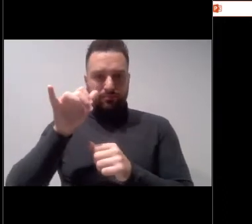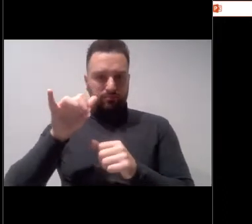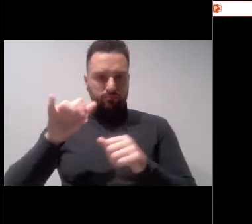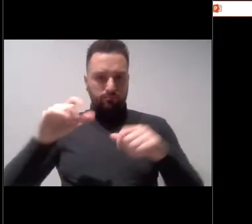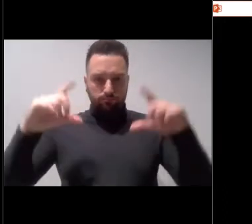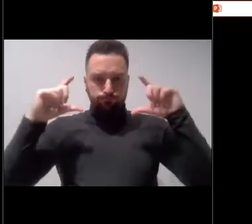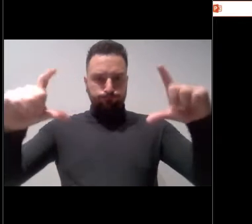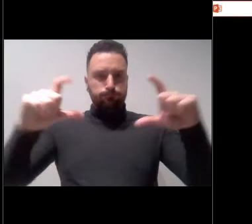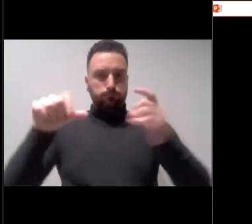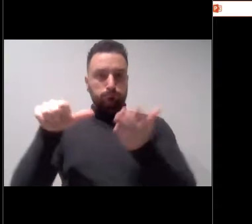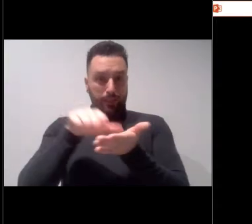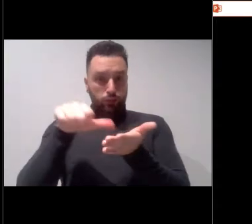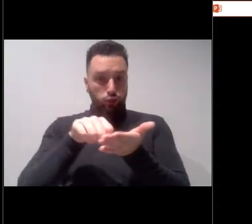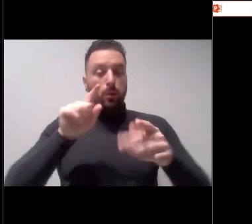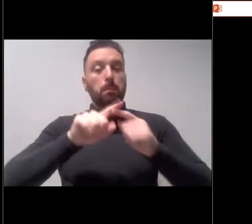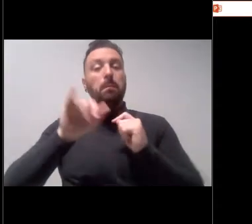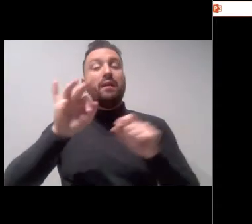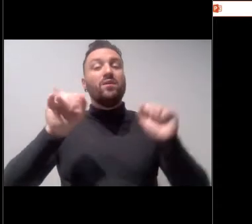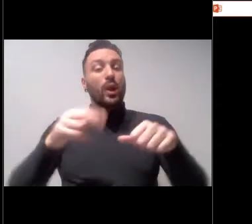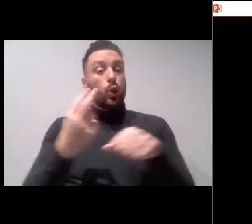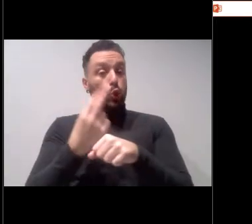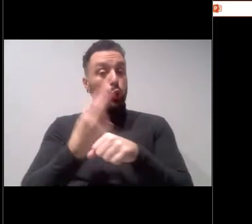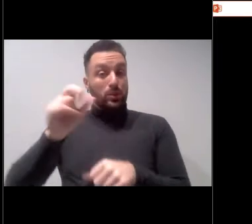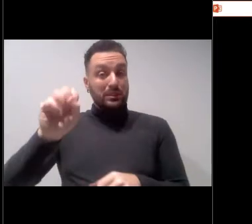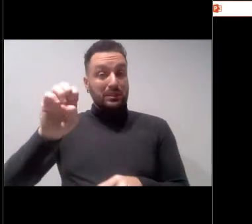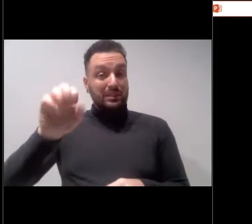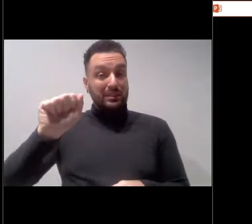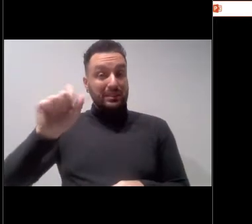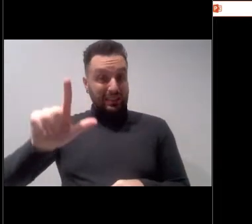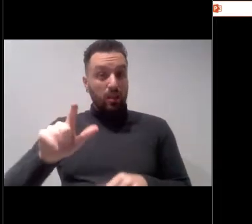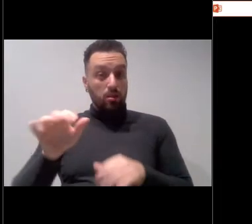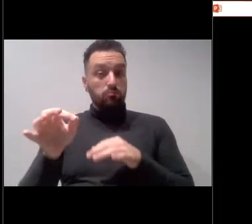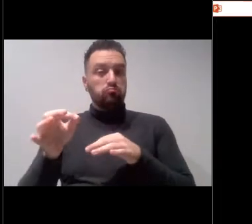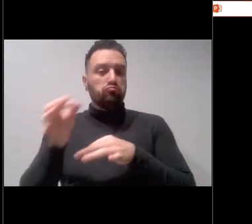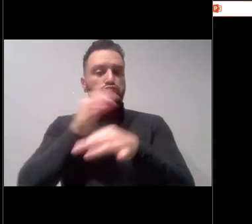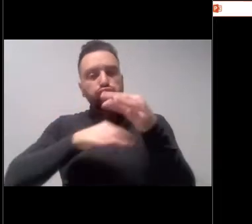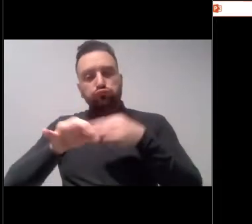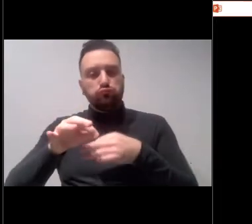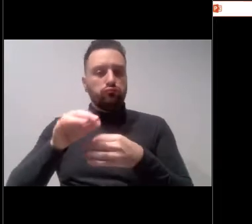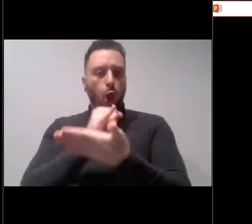you can use the seal, again, as artwork or as a watermark.